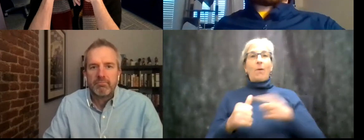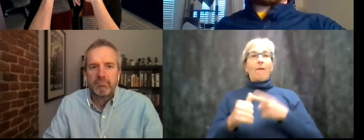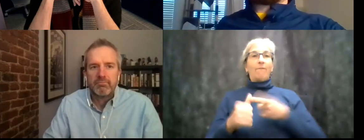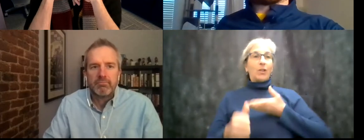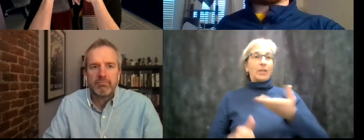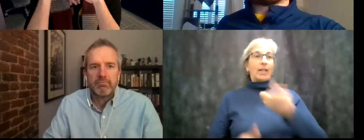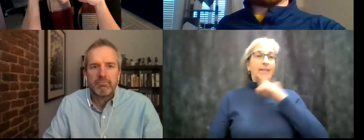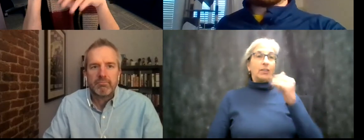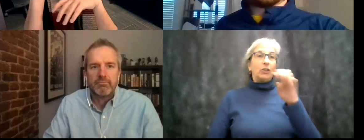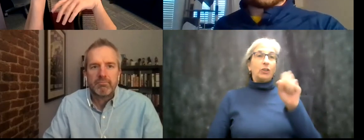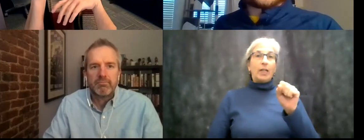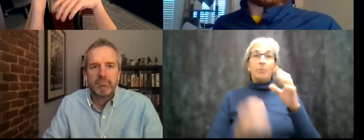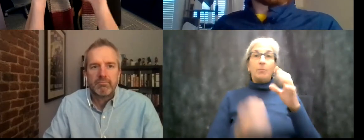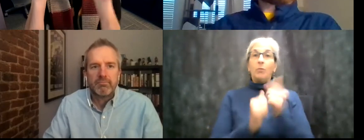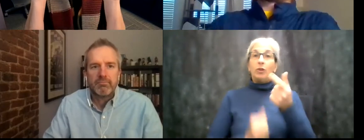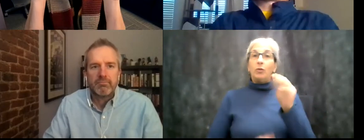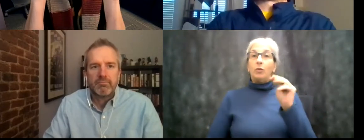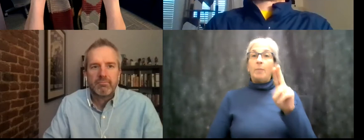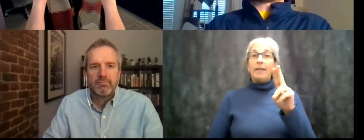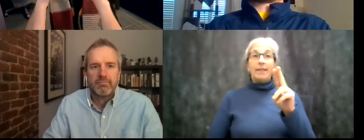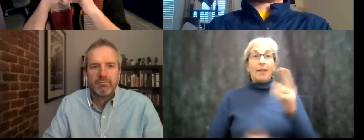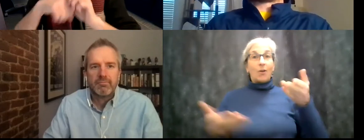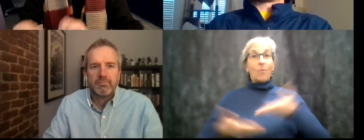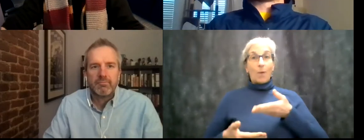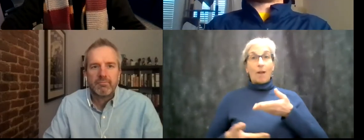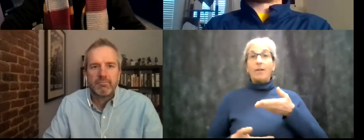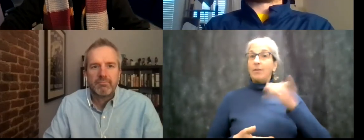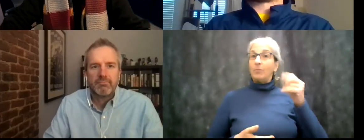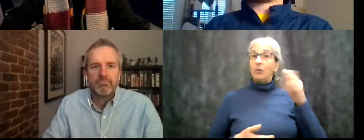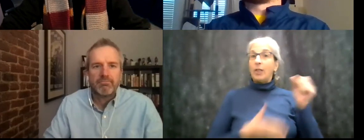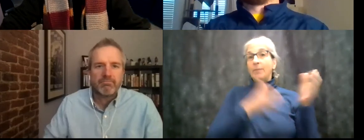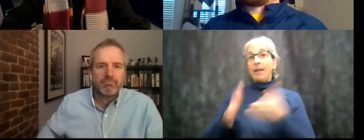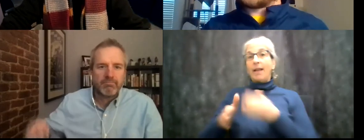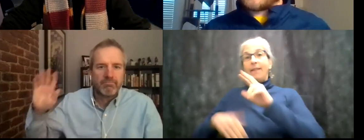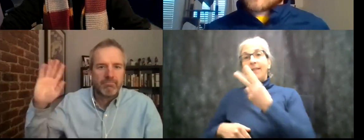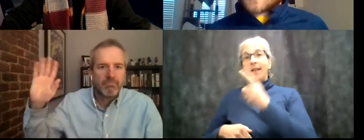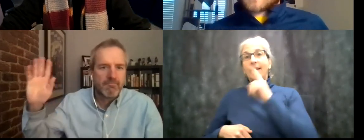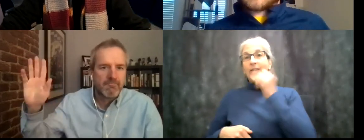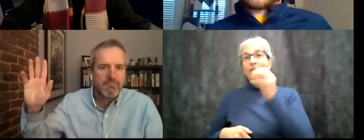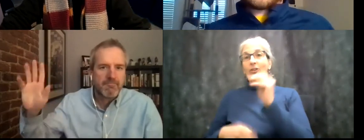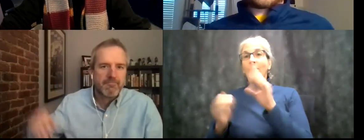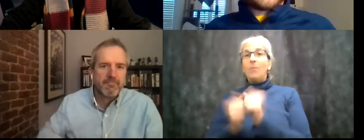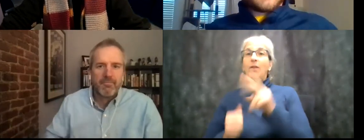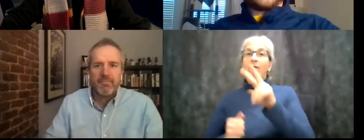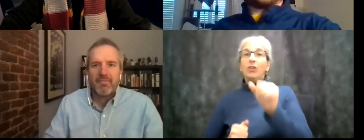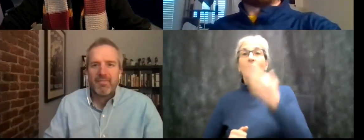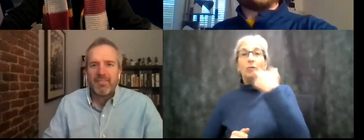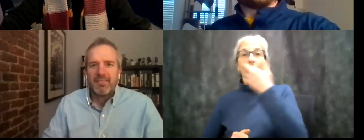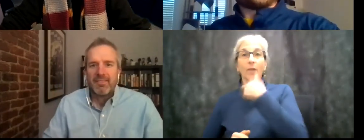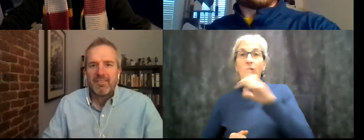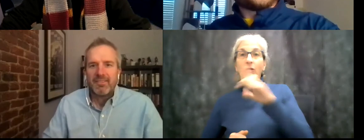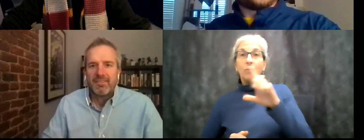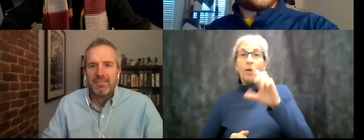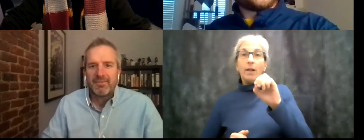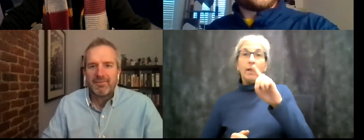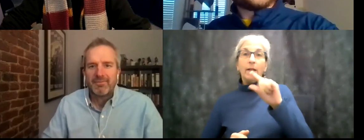is James with George Mason. Welcome, James. And our second is Jim from the Virginia Restaurant, Lodging, and the